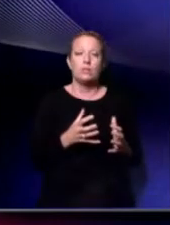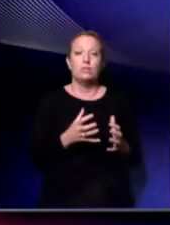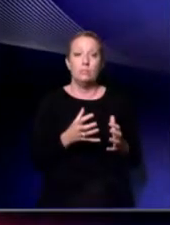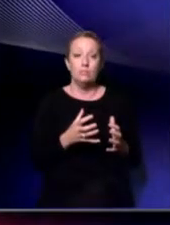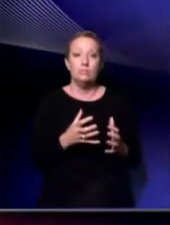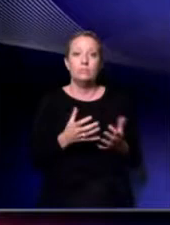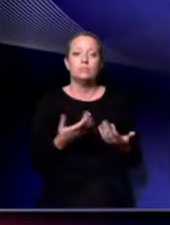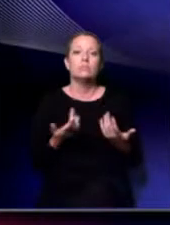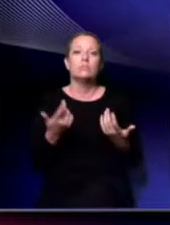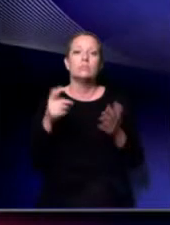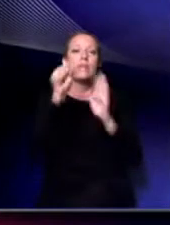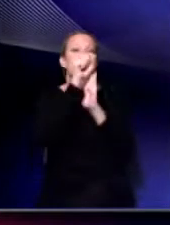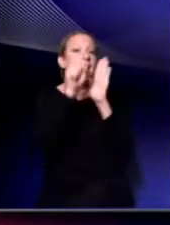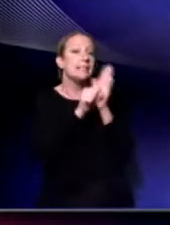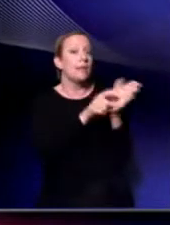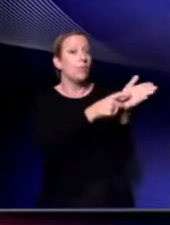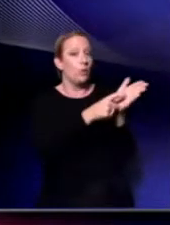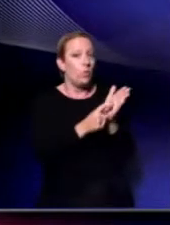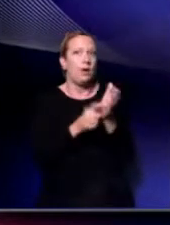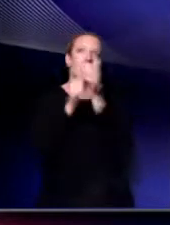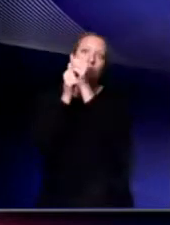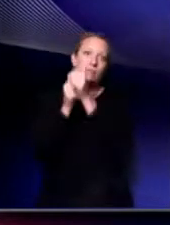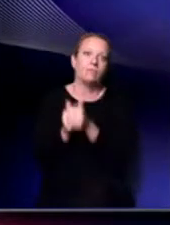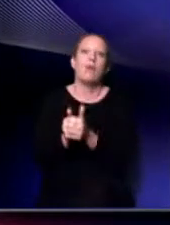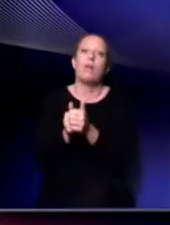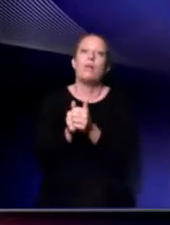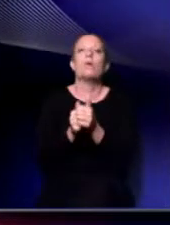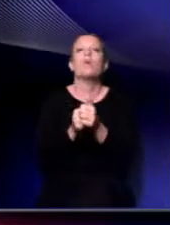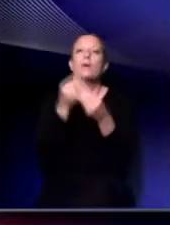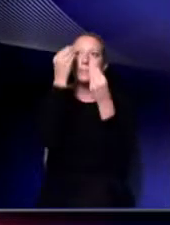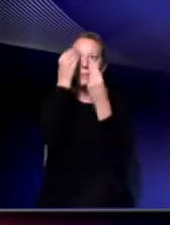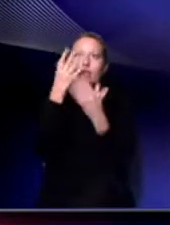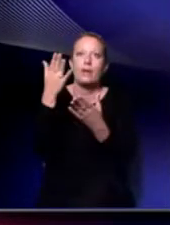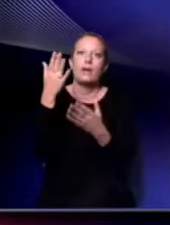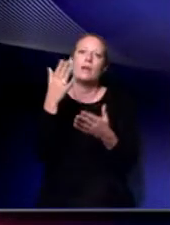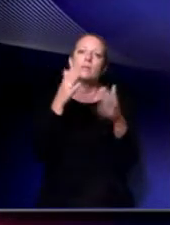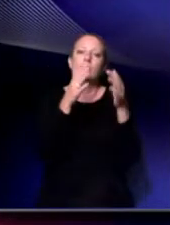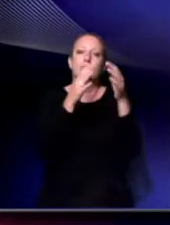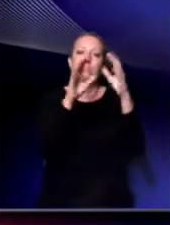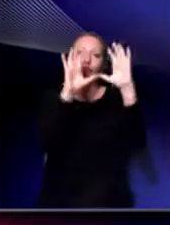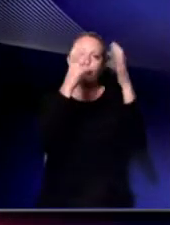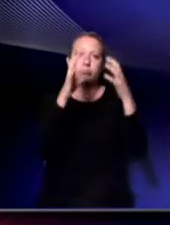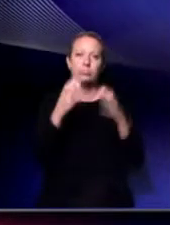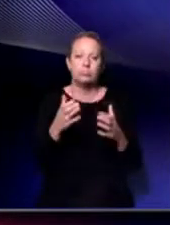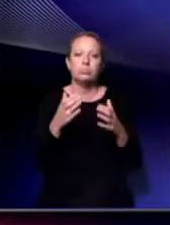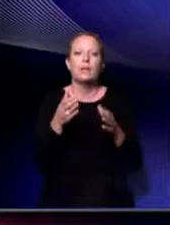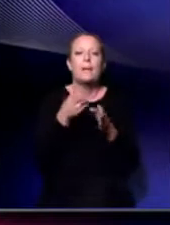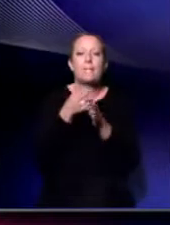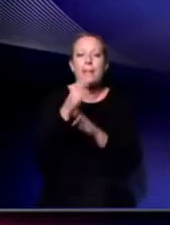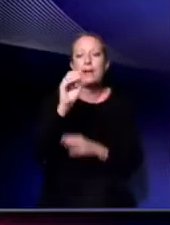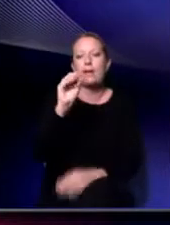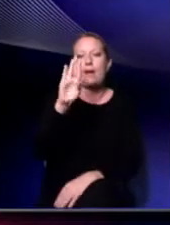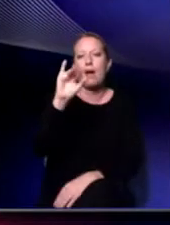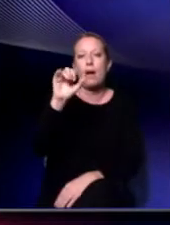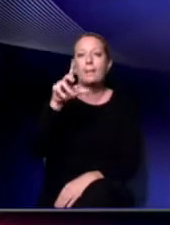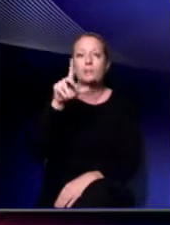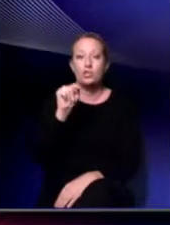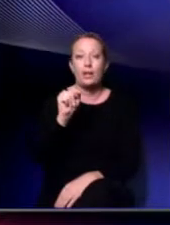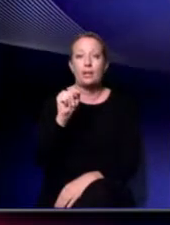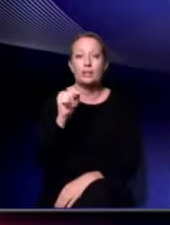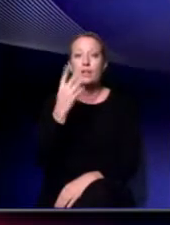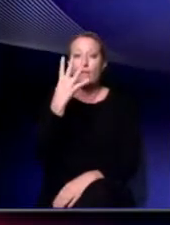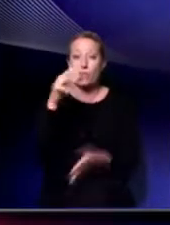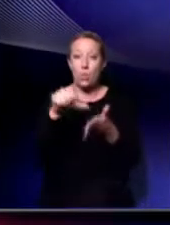state requires us to provide, or the main object categories, okay? That's the first handout. It's a